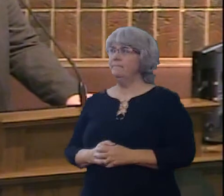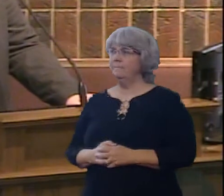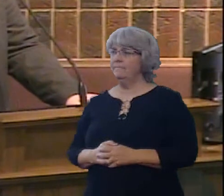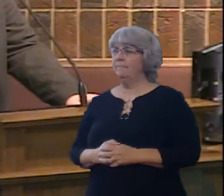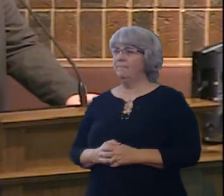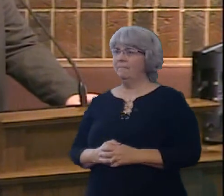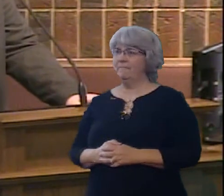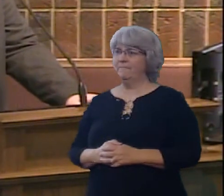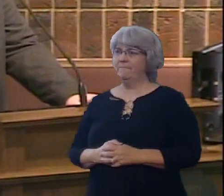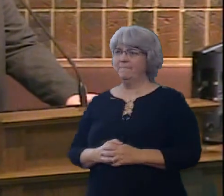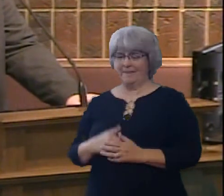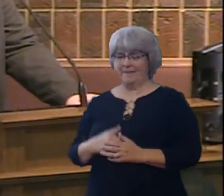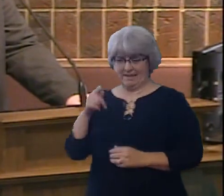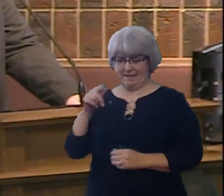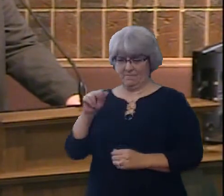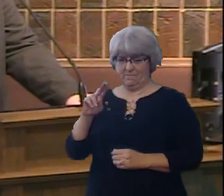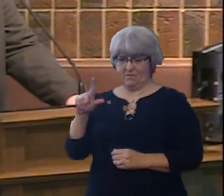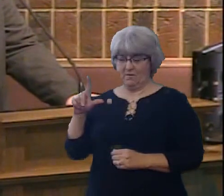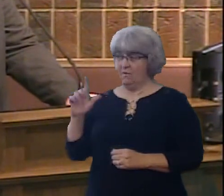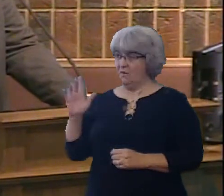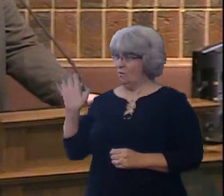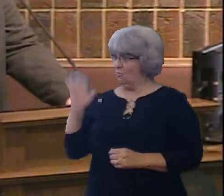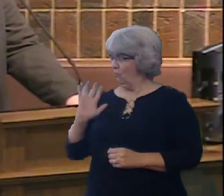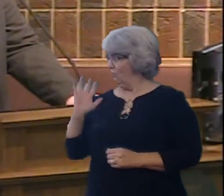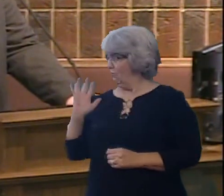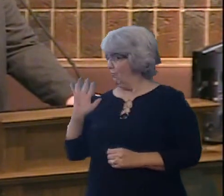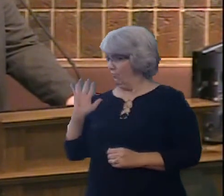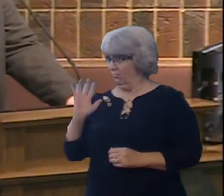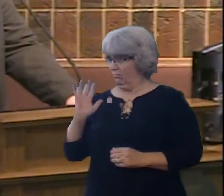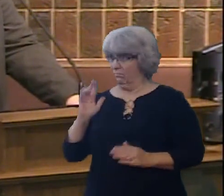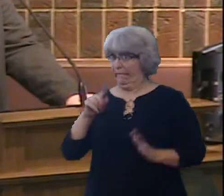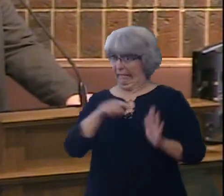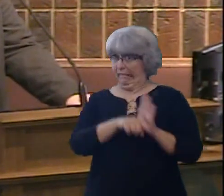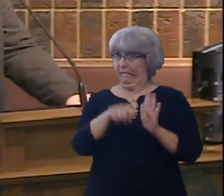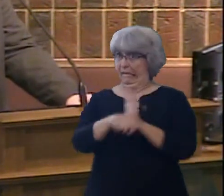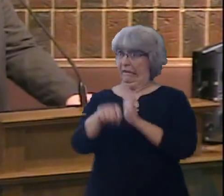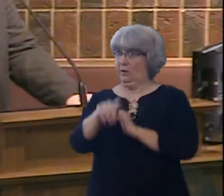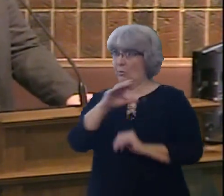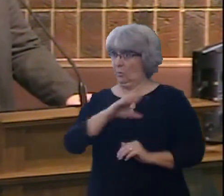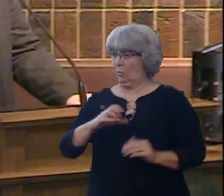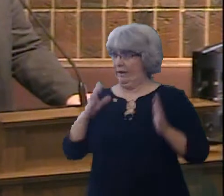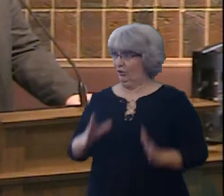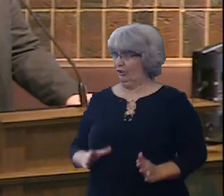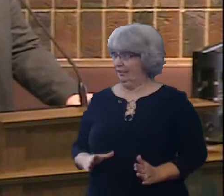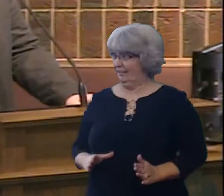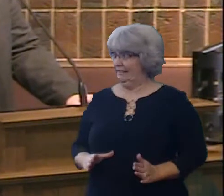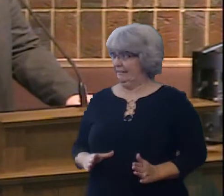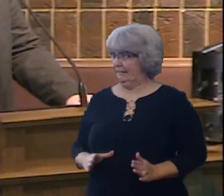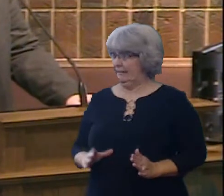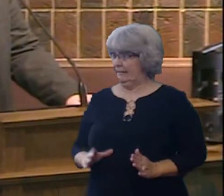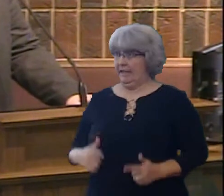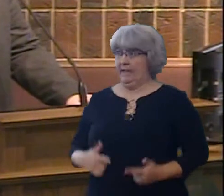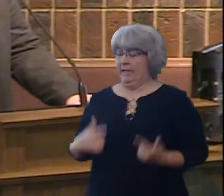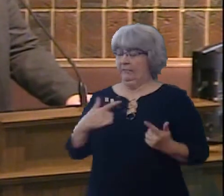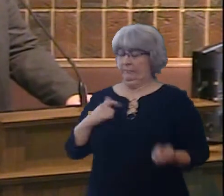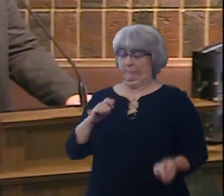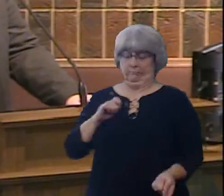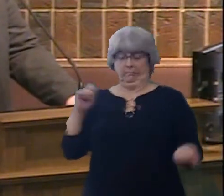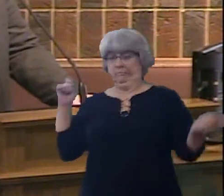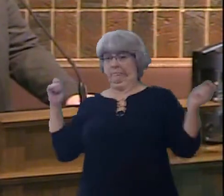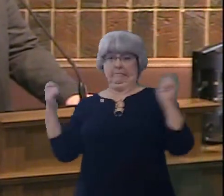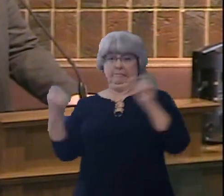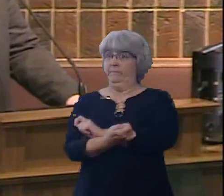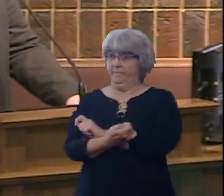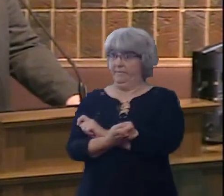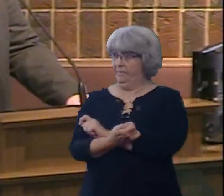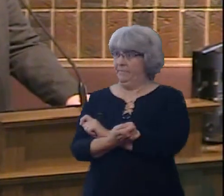He was a guy who used to put Christians to death, and then his life changed substantially. He was able to